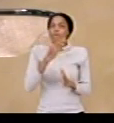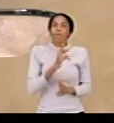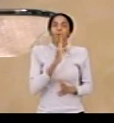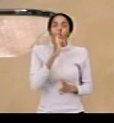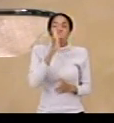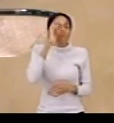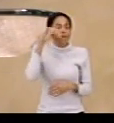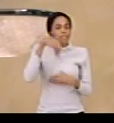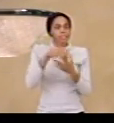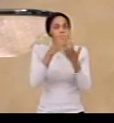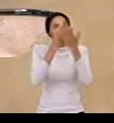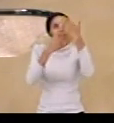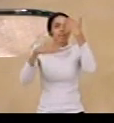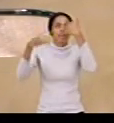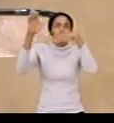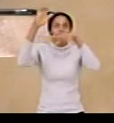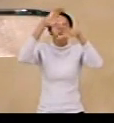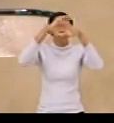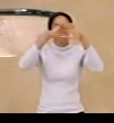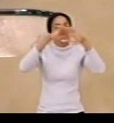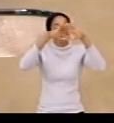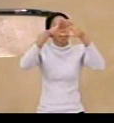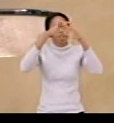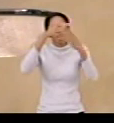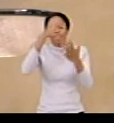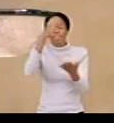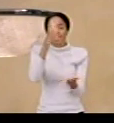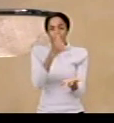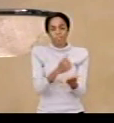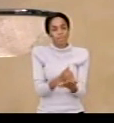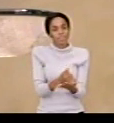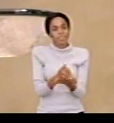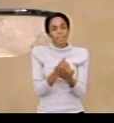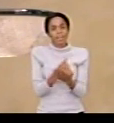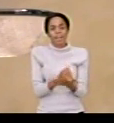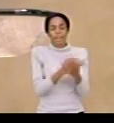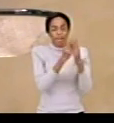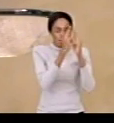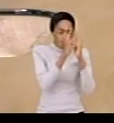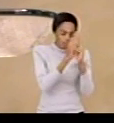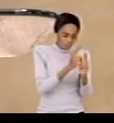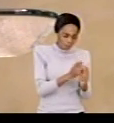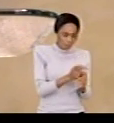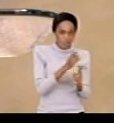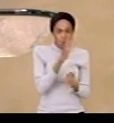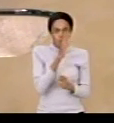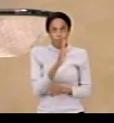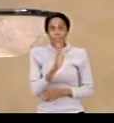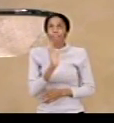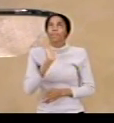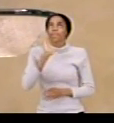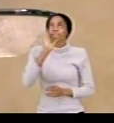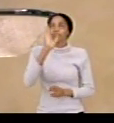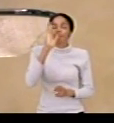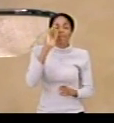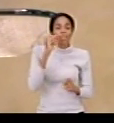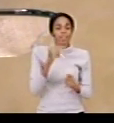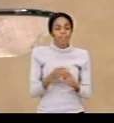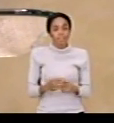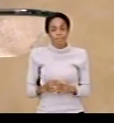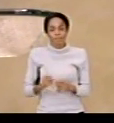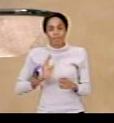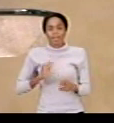Savior, who hast in heaven, amen. Hallowed be